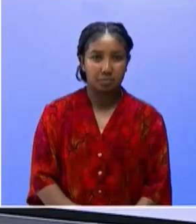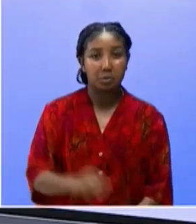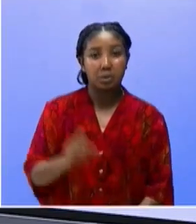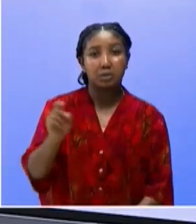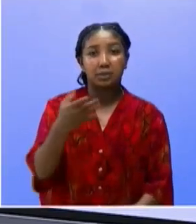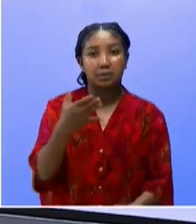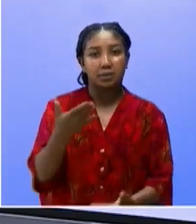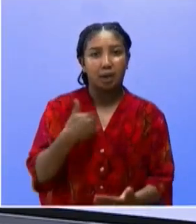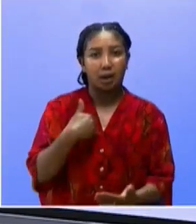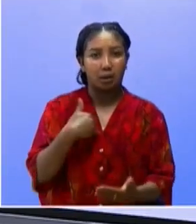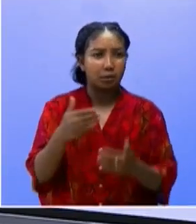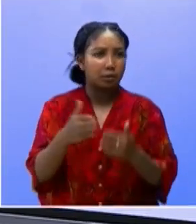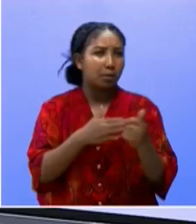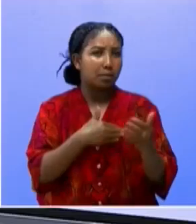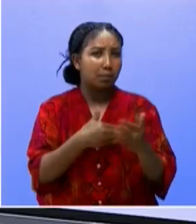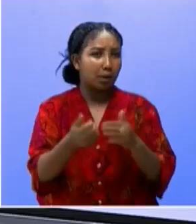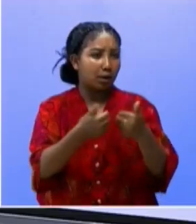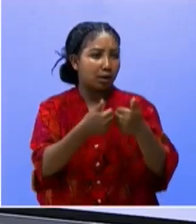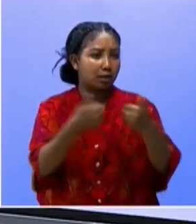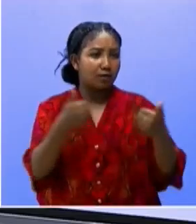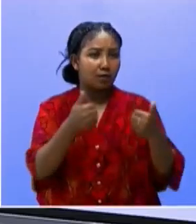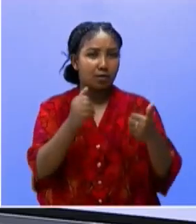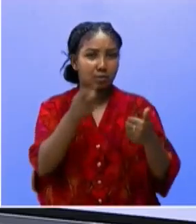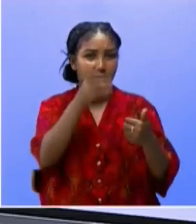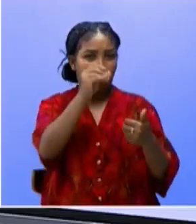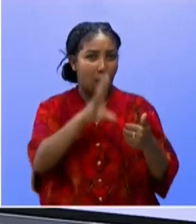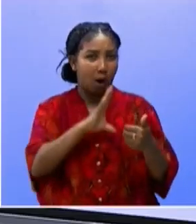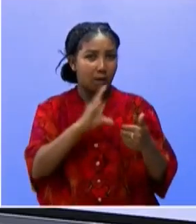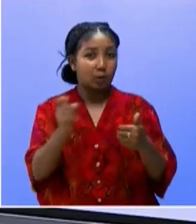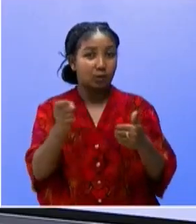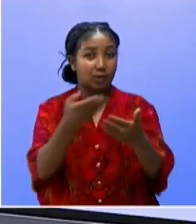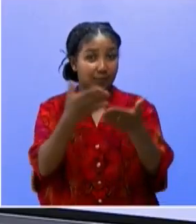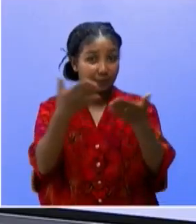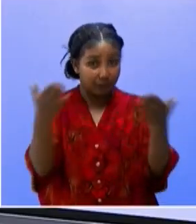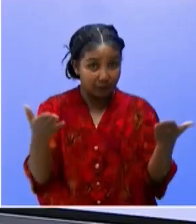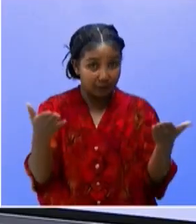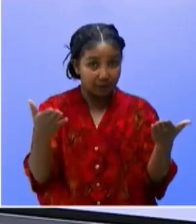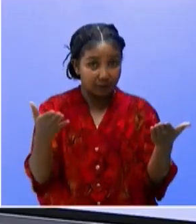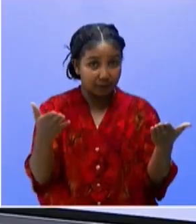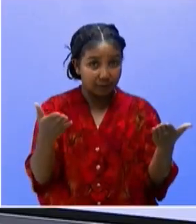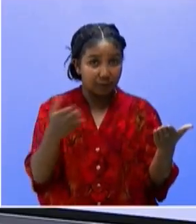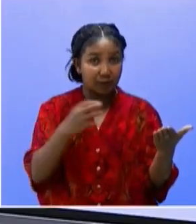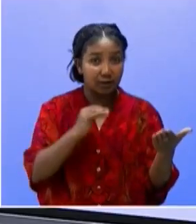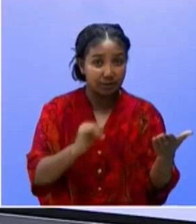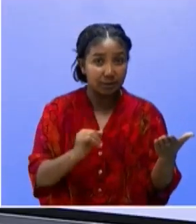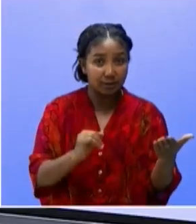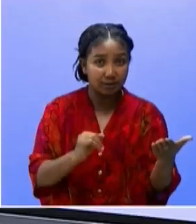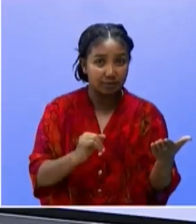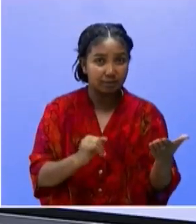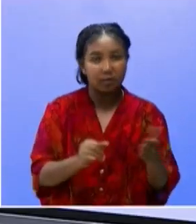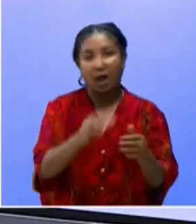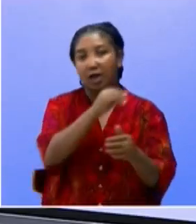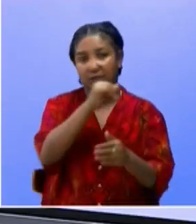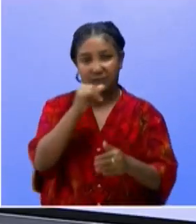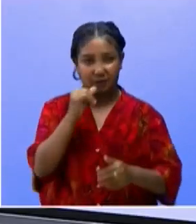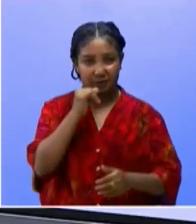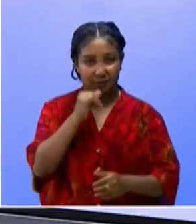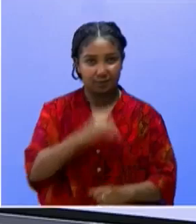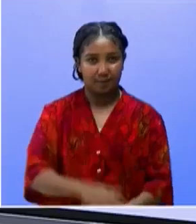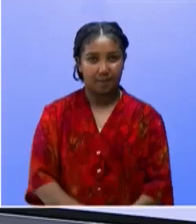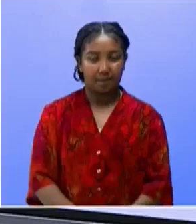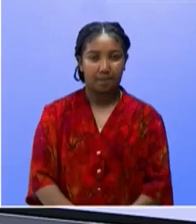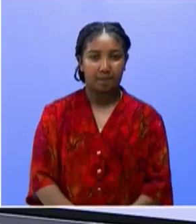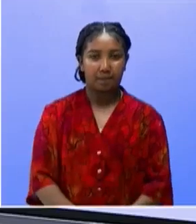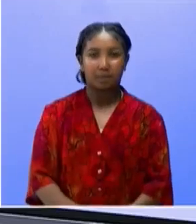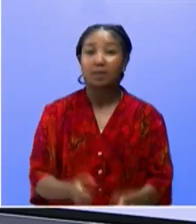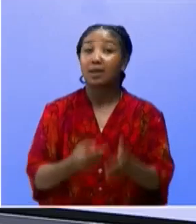Something that makes you simply identify someone or something is what? An adjective.